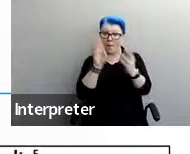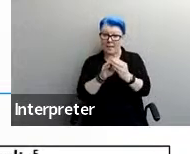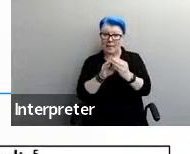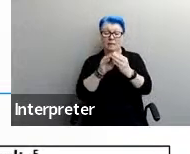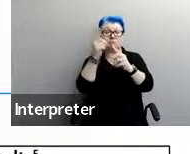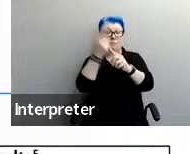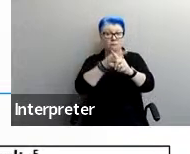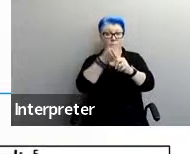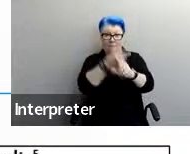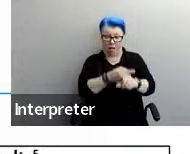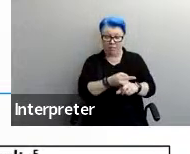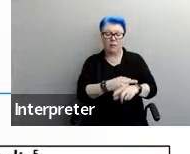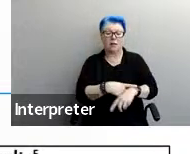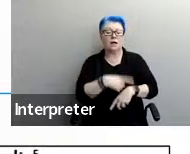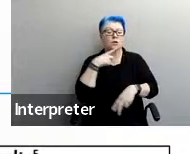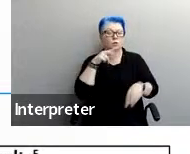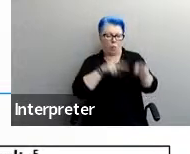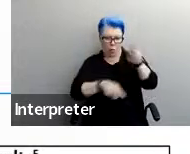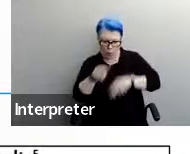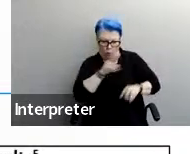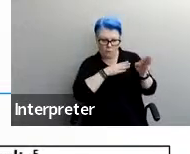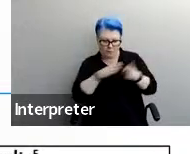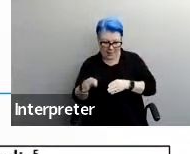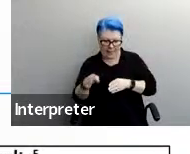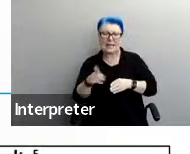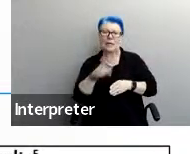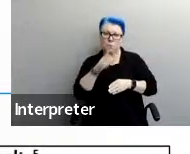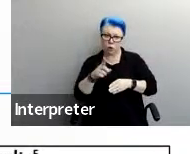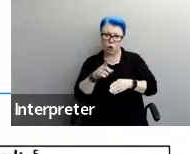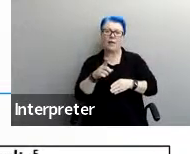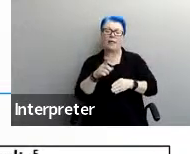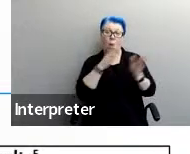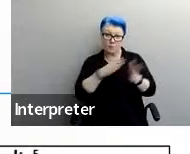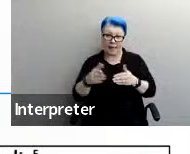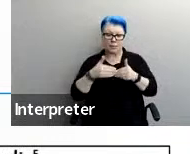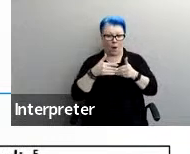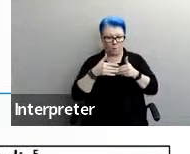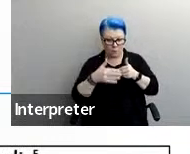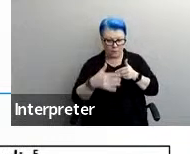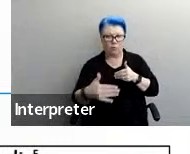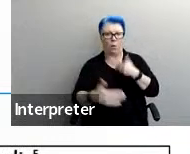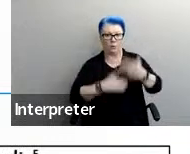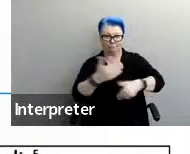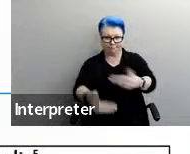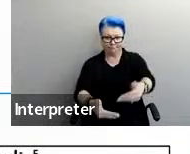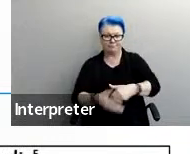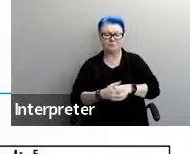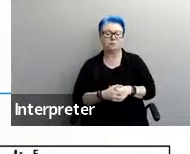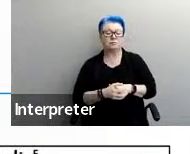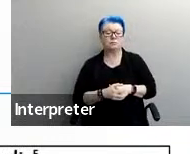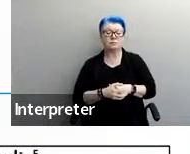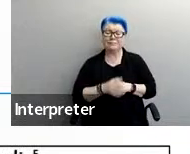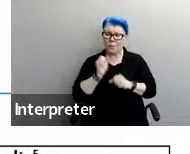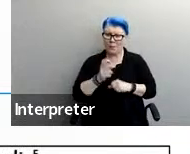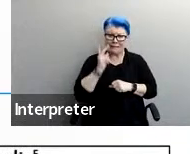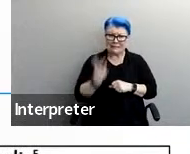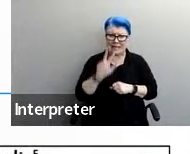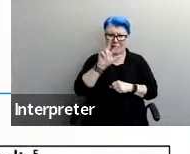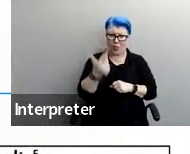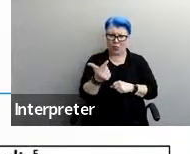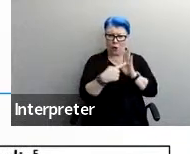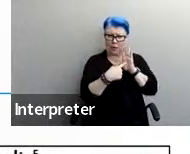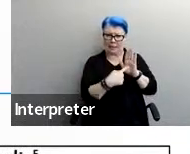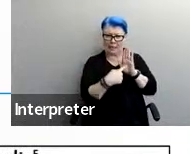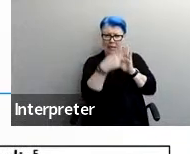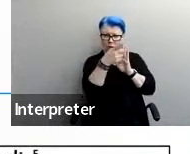their implementation plans and to move them forward. We can also see of those who have finalized implementation plans in the third